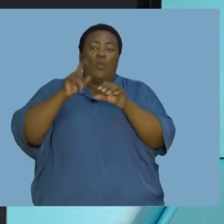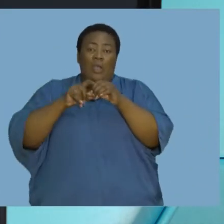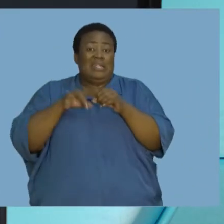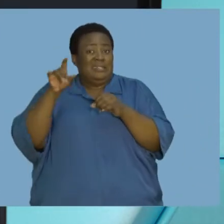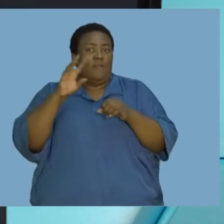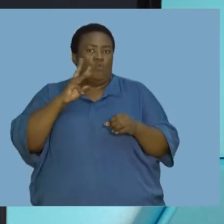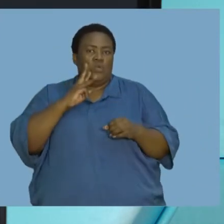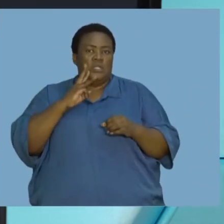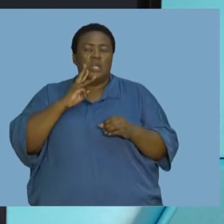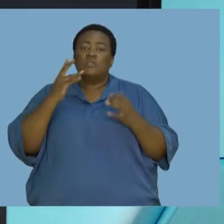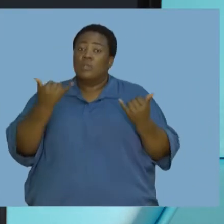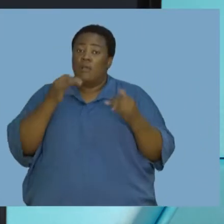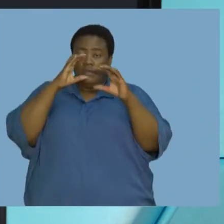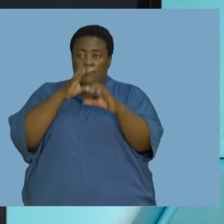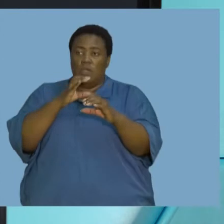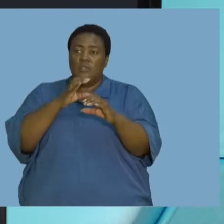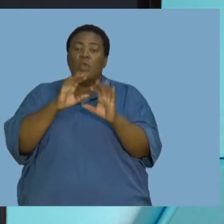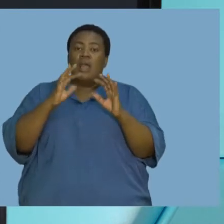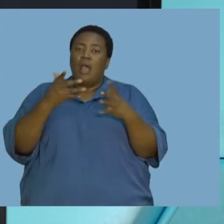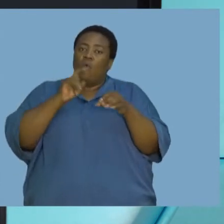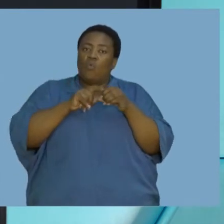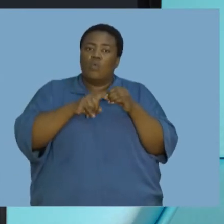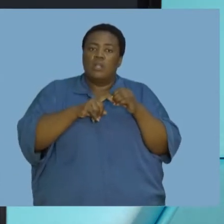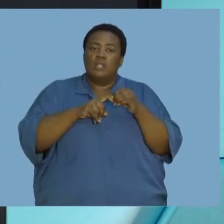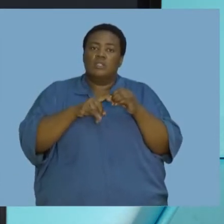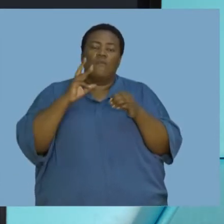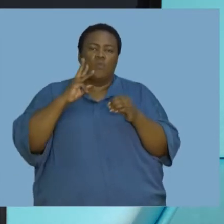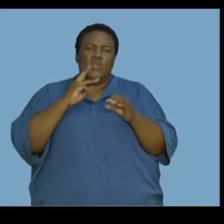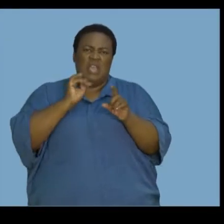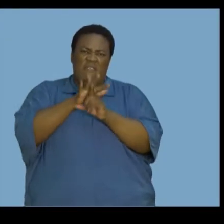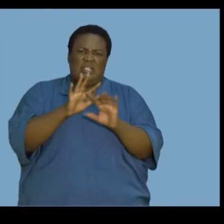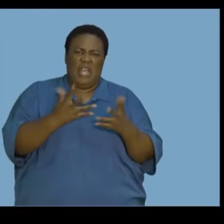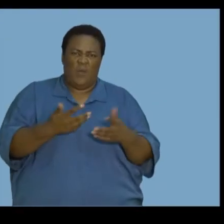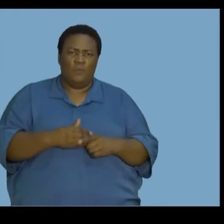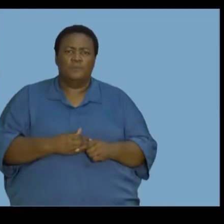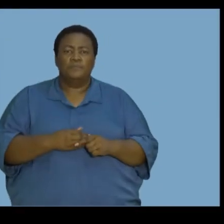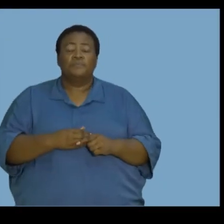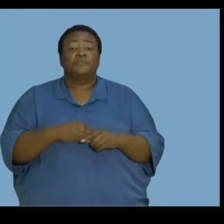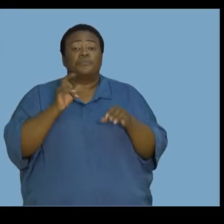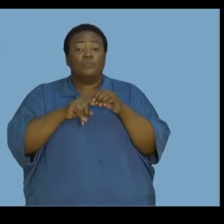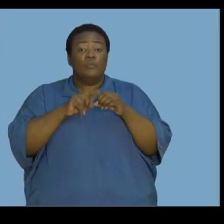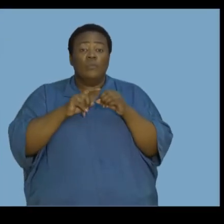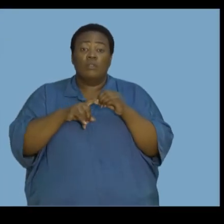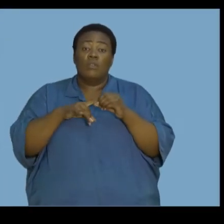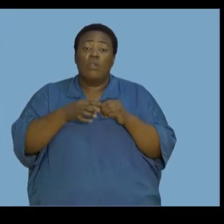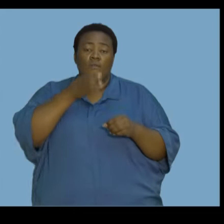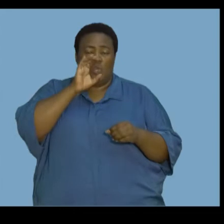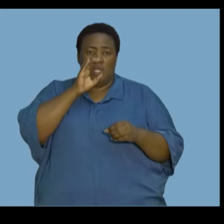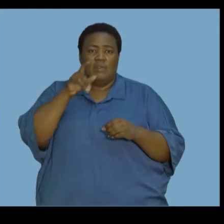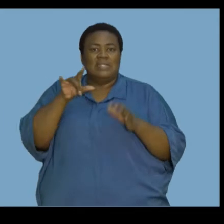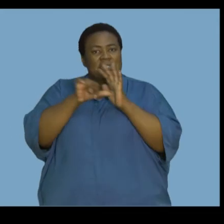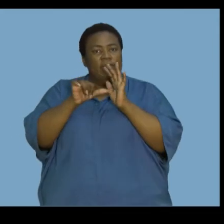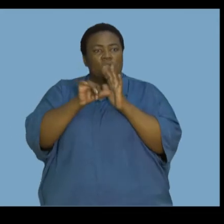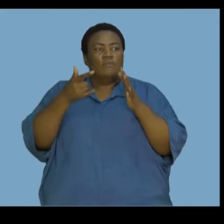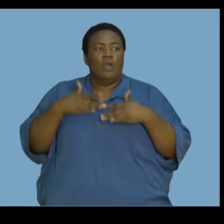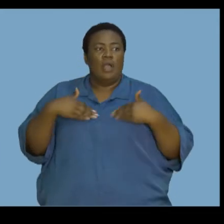again, the quality of that water. So let's look at how quality of water is affected. The quality of drinking water is